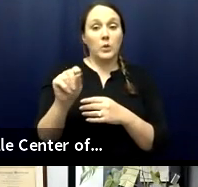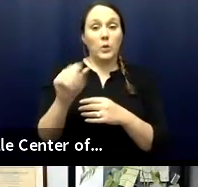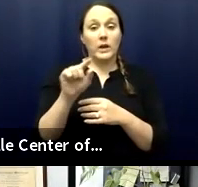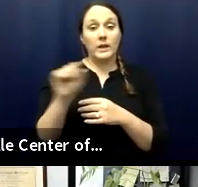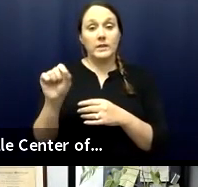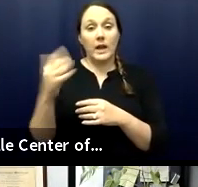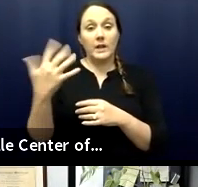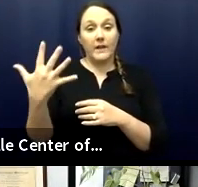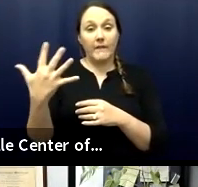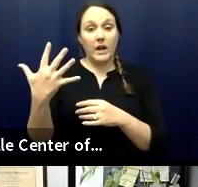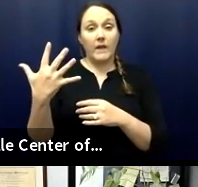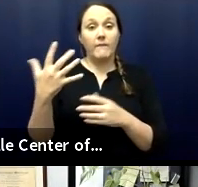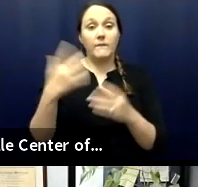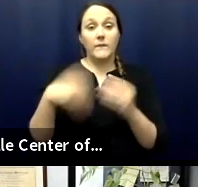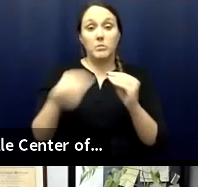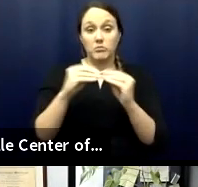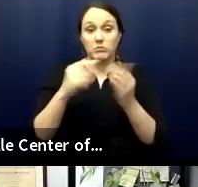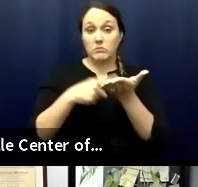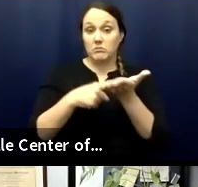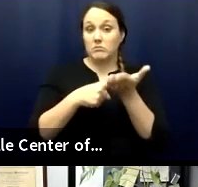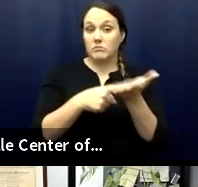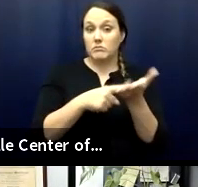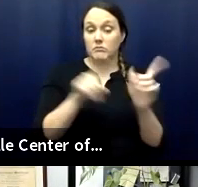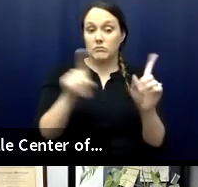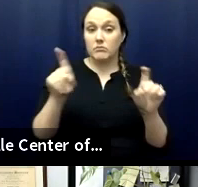2020-5. Any further discussion on that?